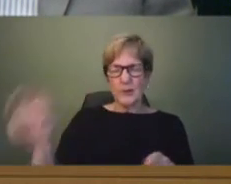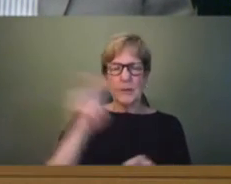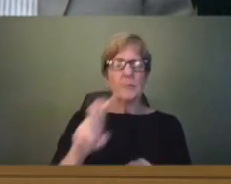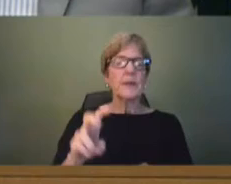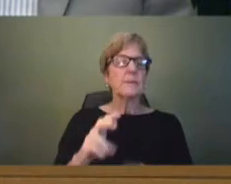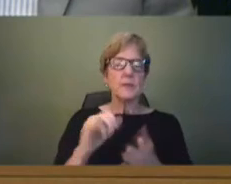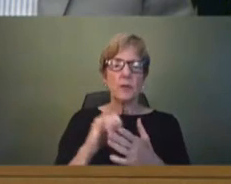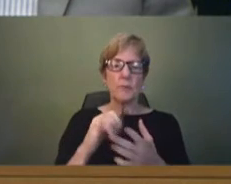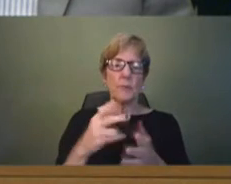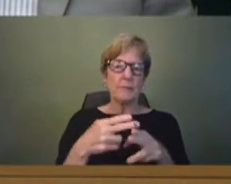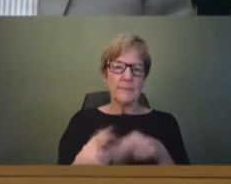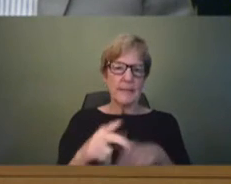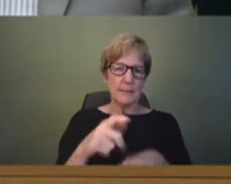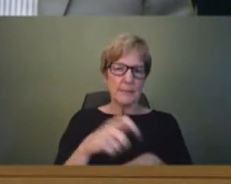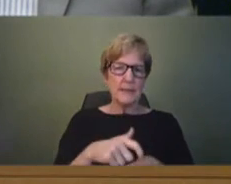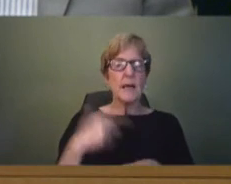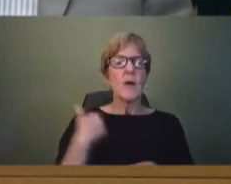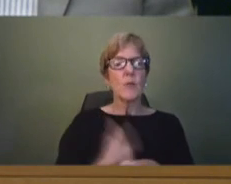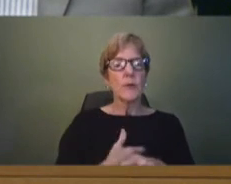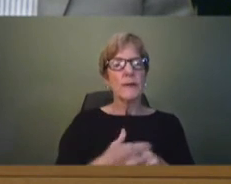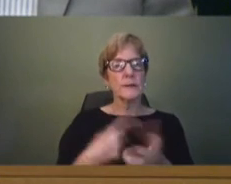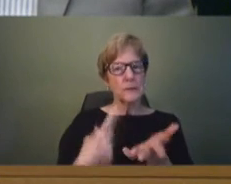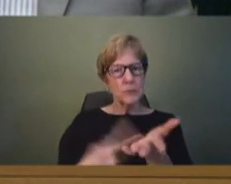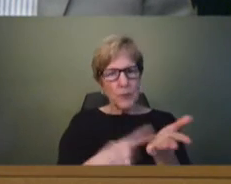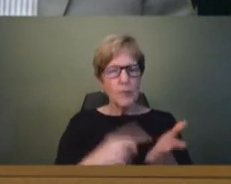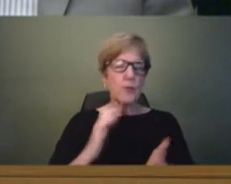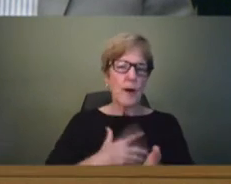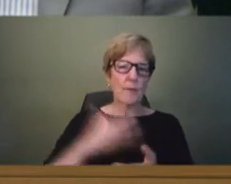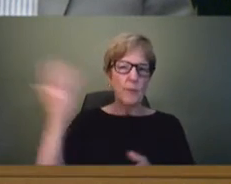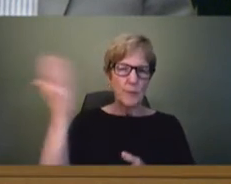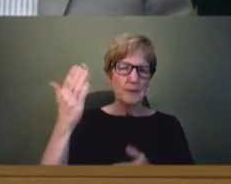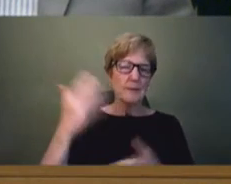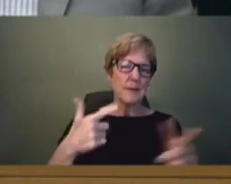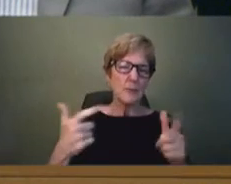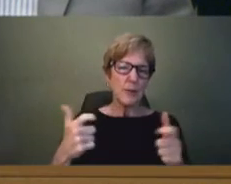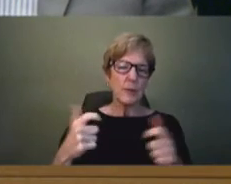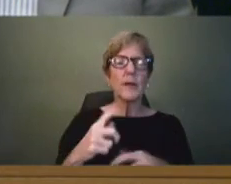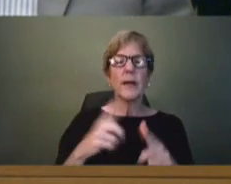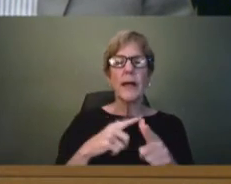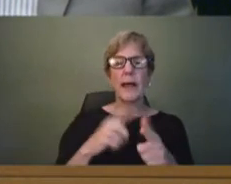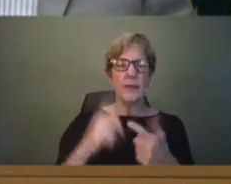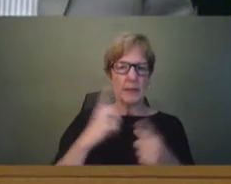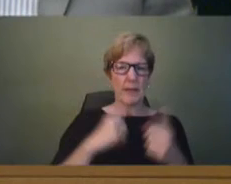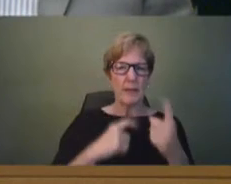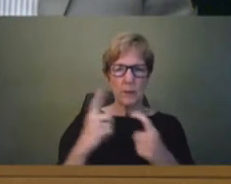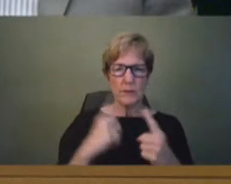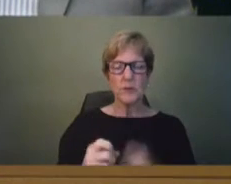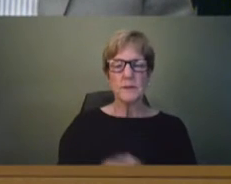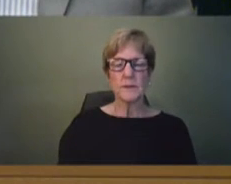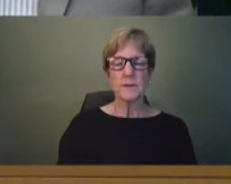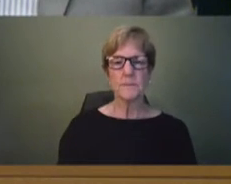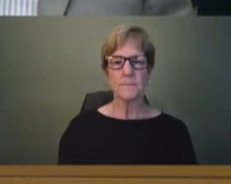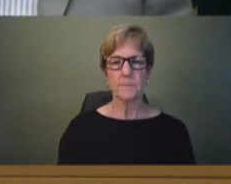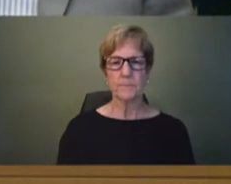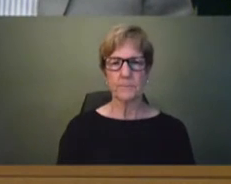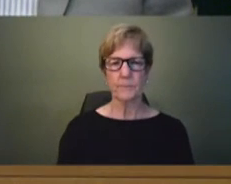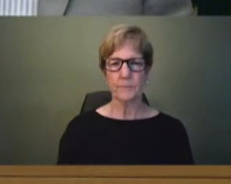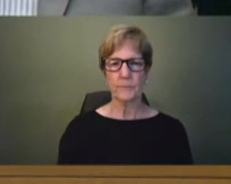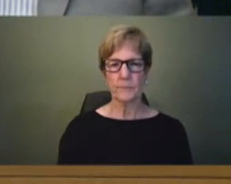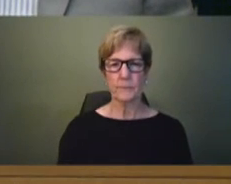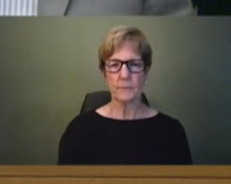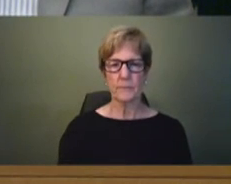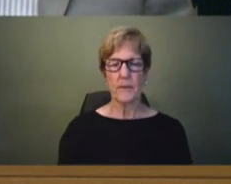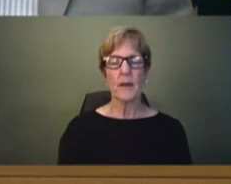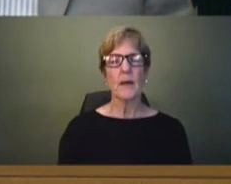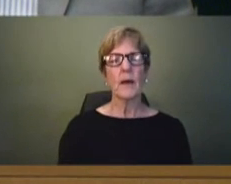tonight um we're going to run through our presentation pretty quickly and then we'll take any questions afterward um if there's uh questions on